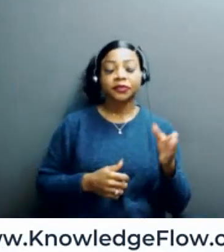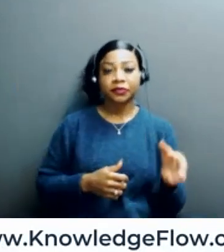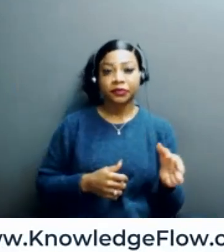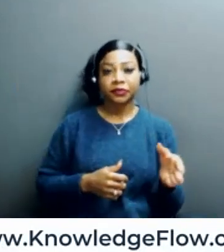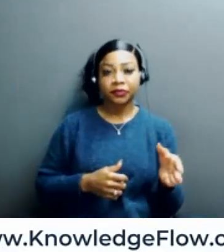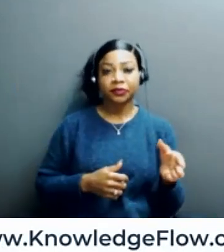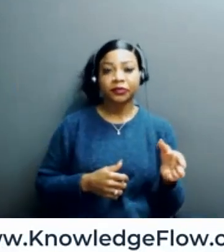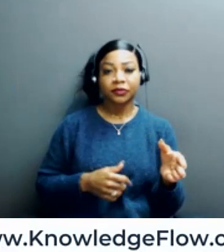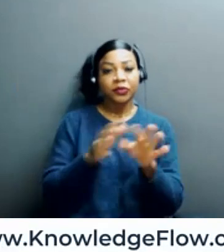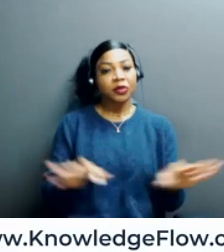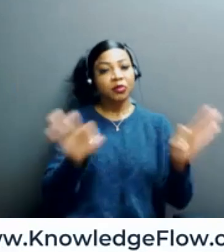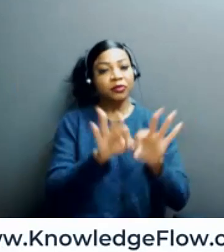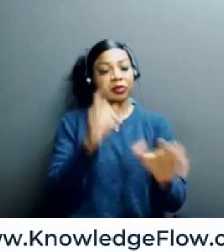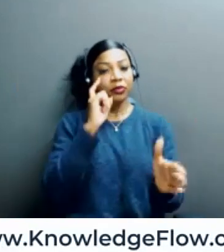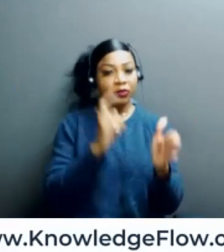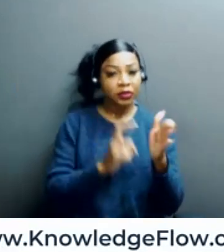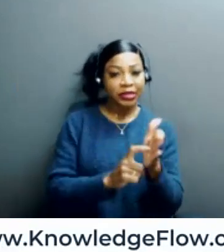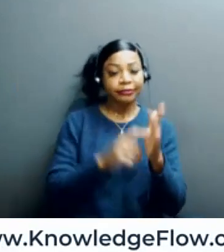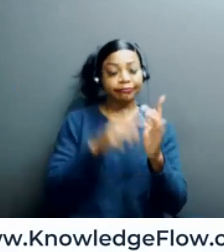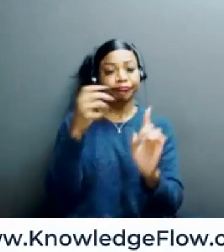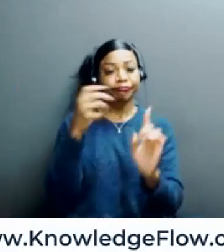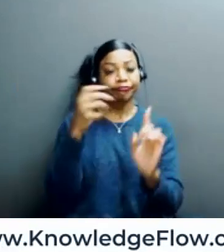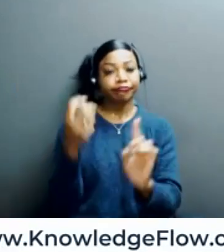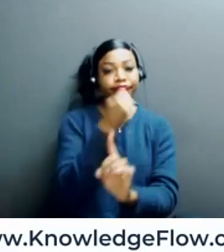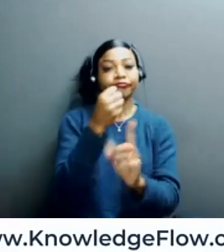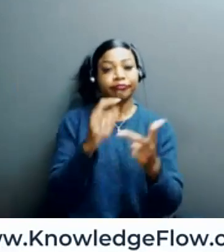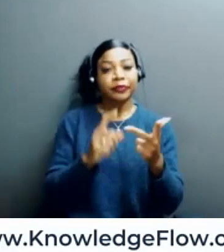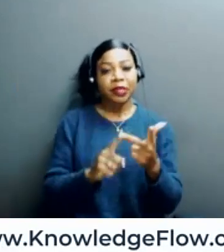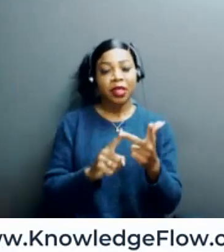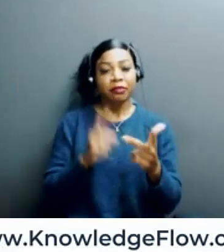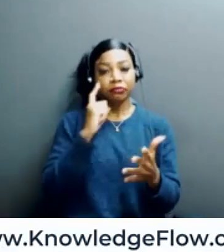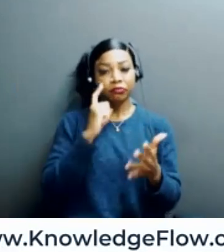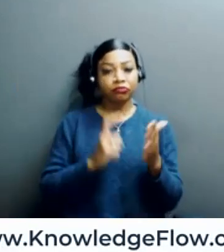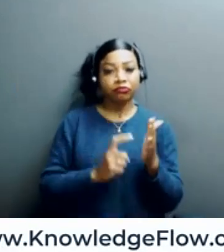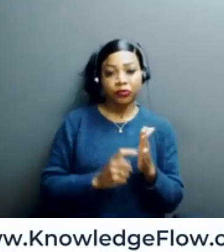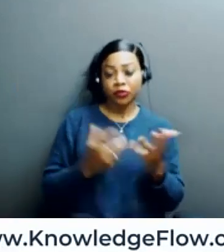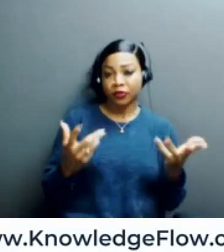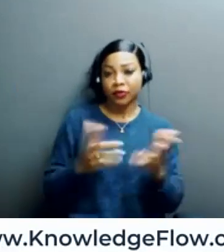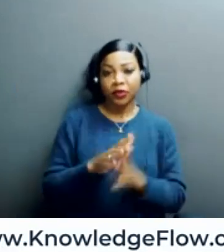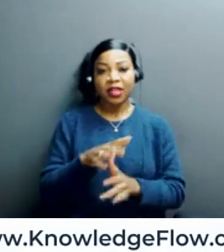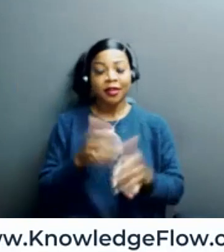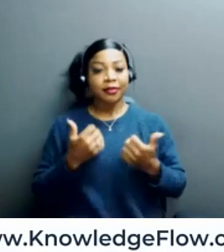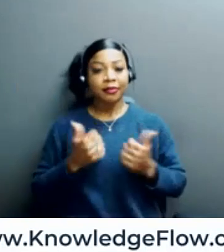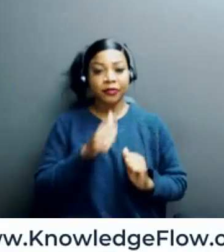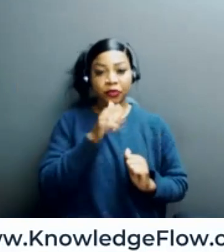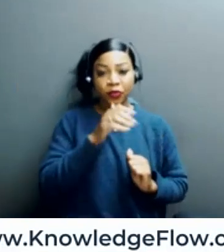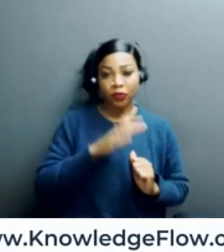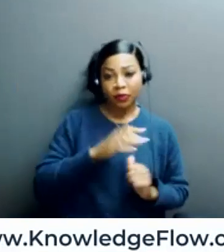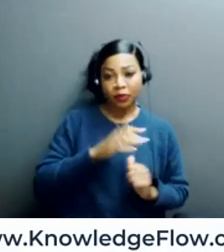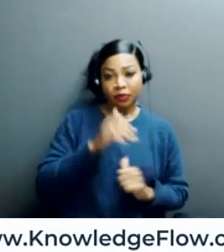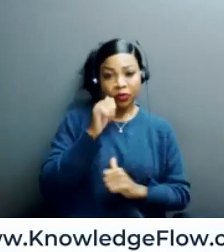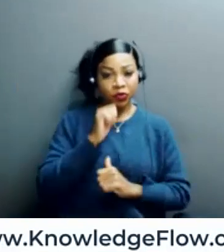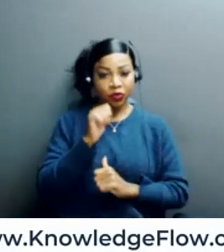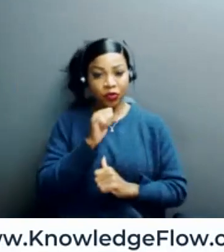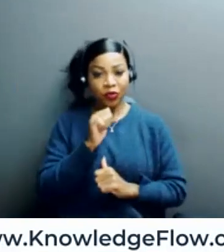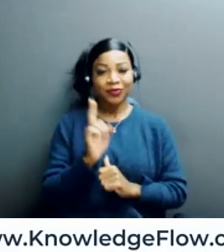um the importance of recognizing and achieving and acknowledging uh the efforts of women and girls in the security and Tech sector